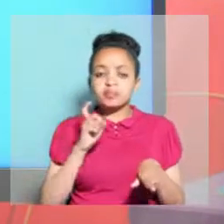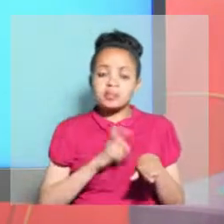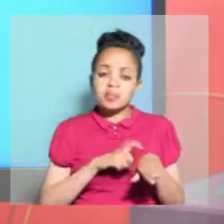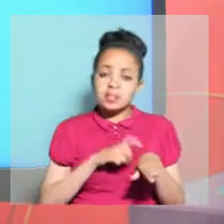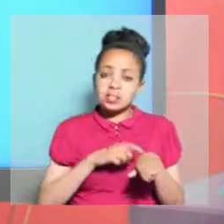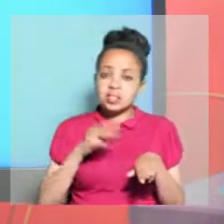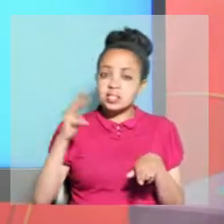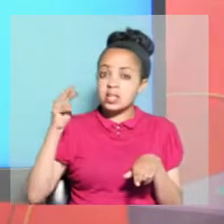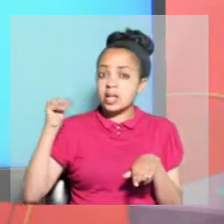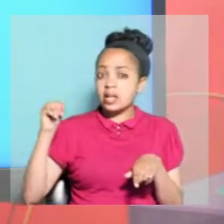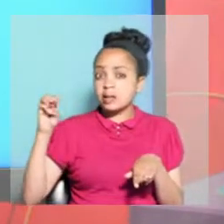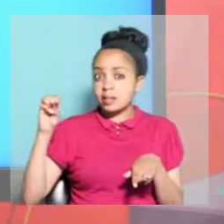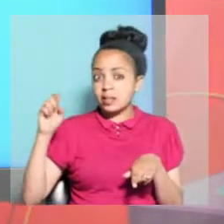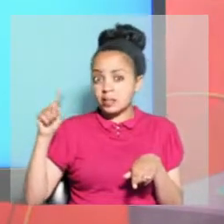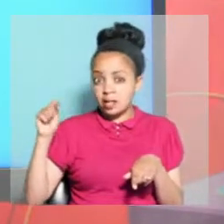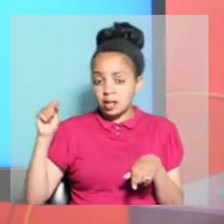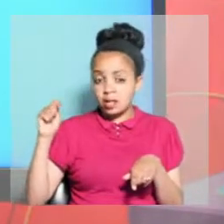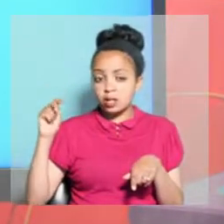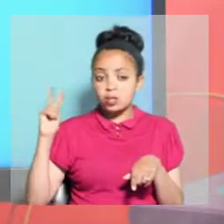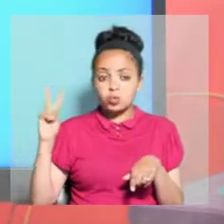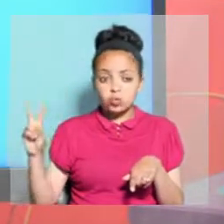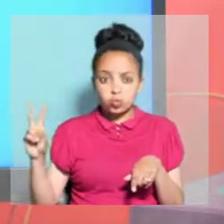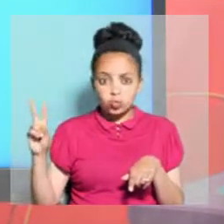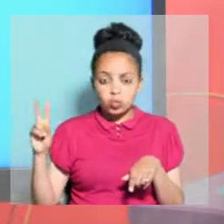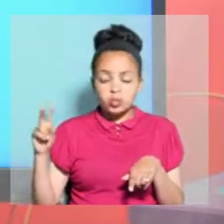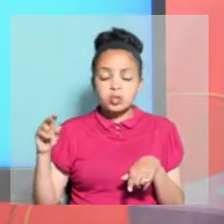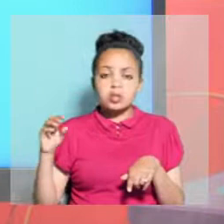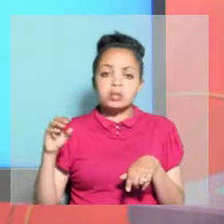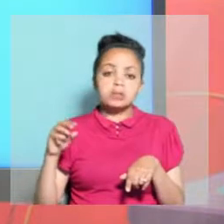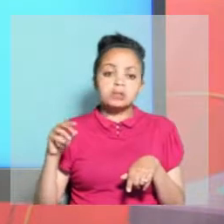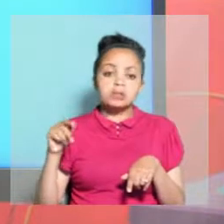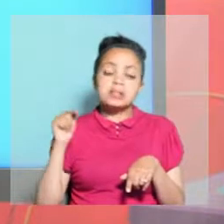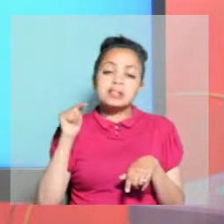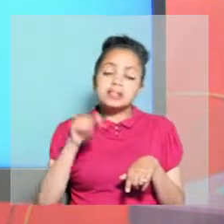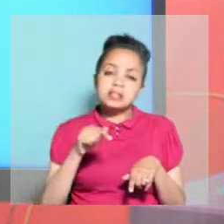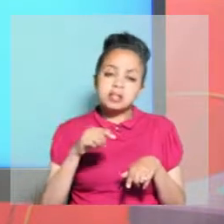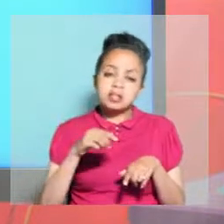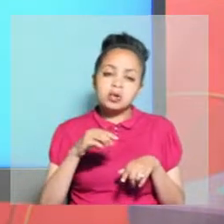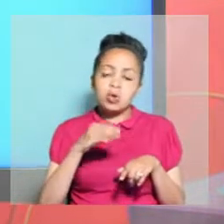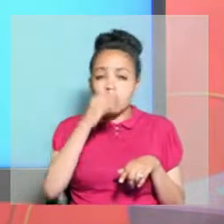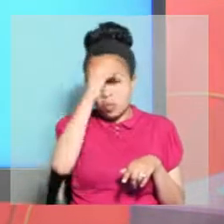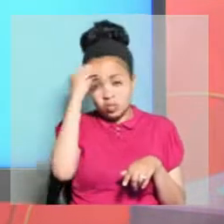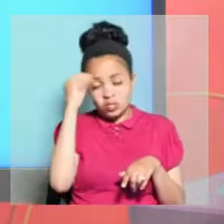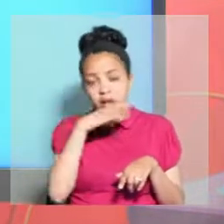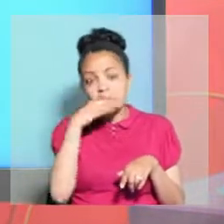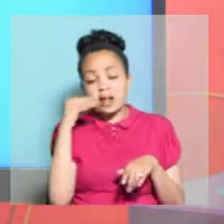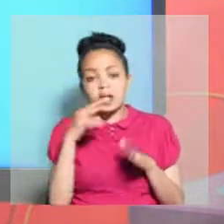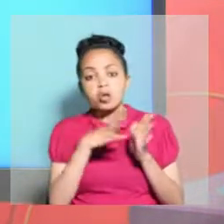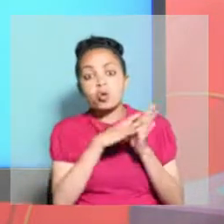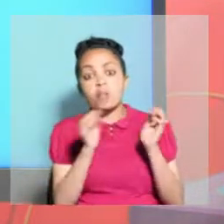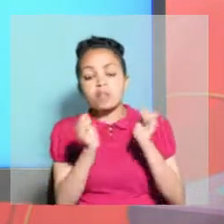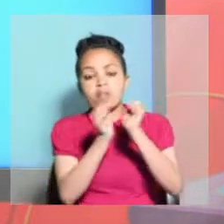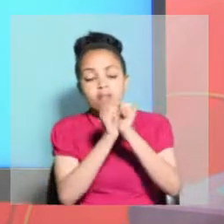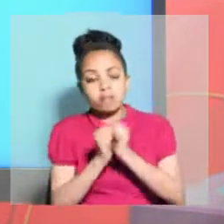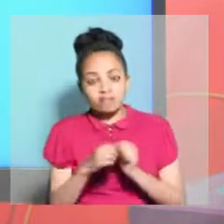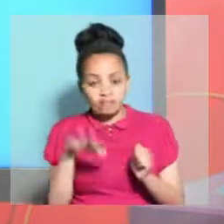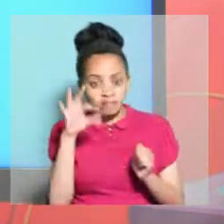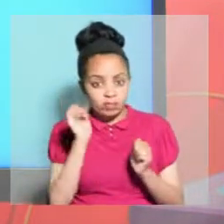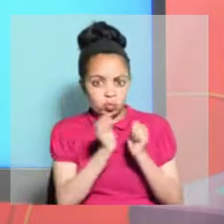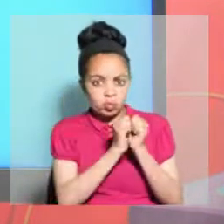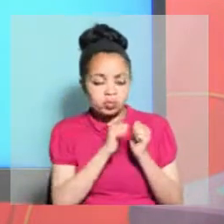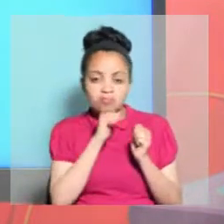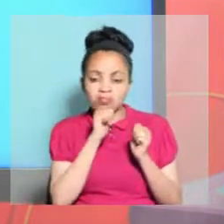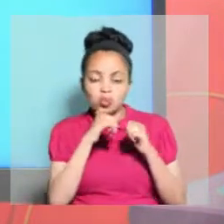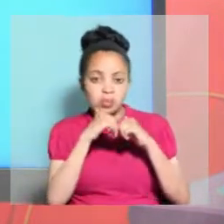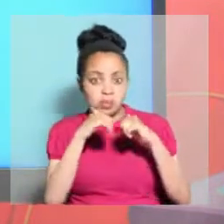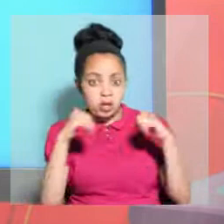During metaphase II, homologous pair, since original and the copy found together, because there is